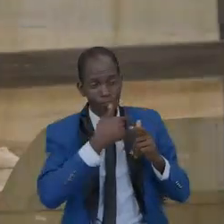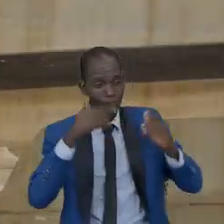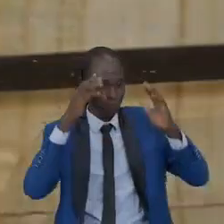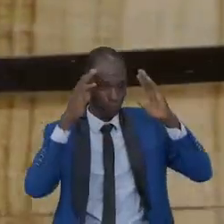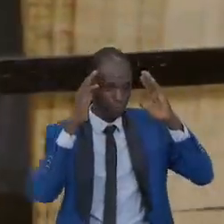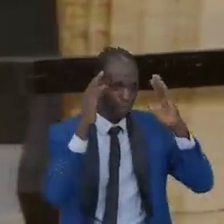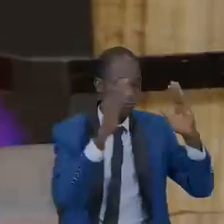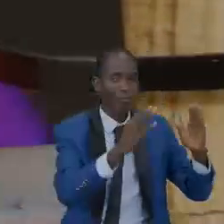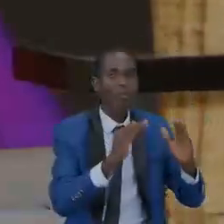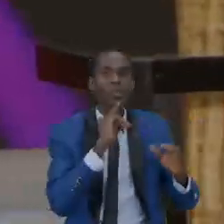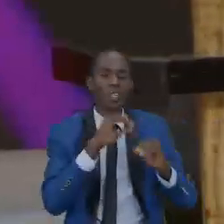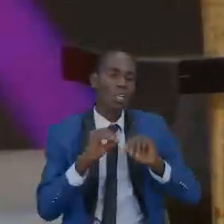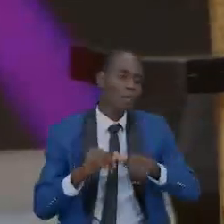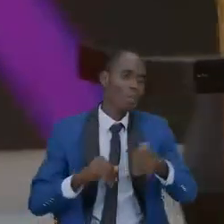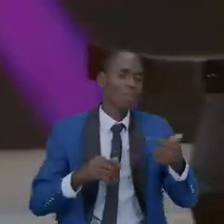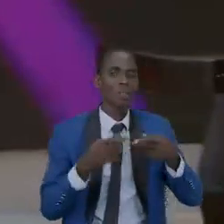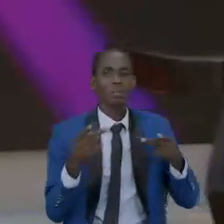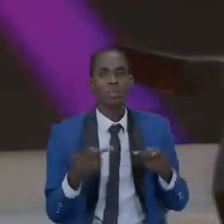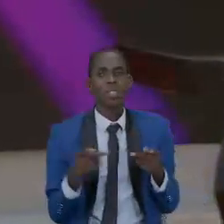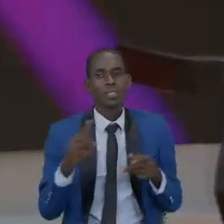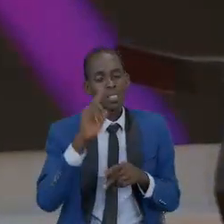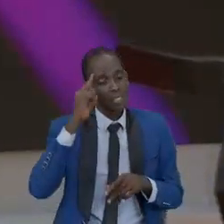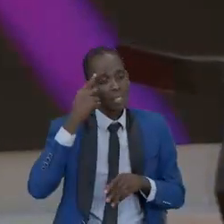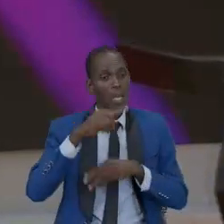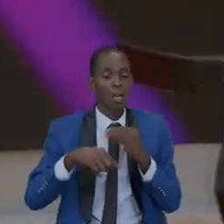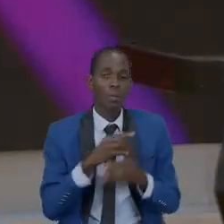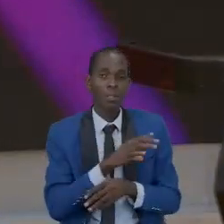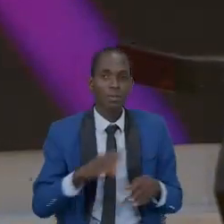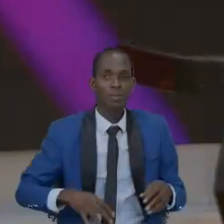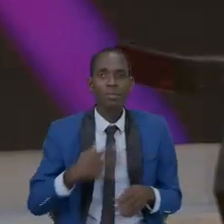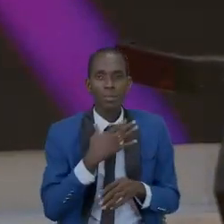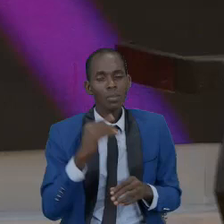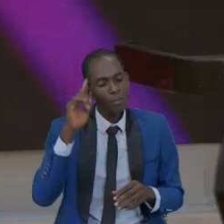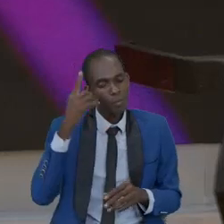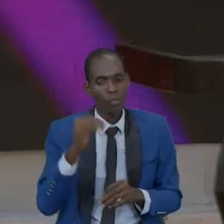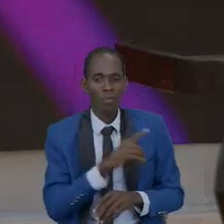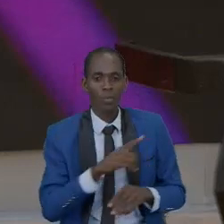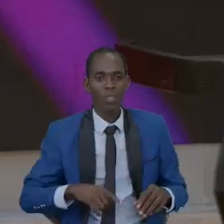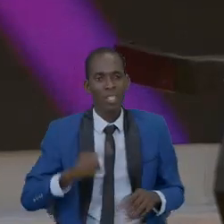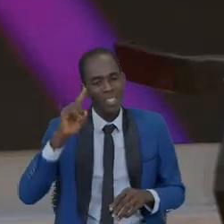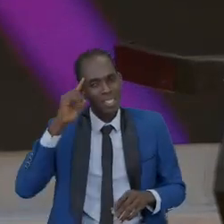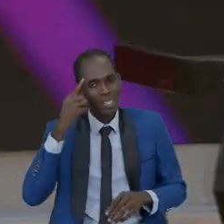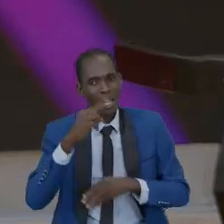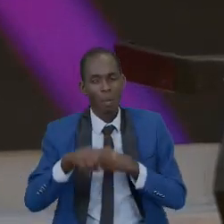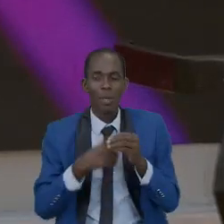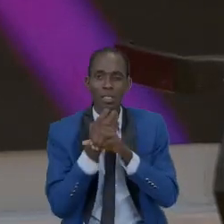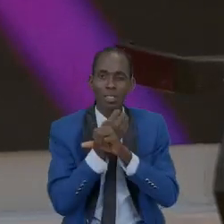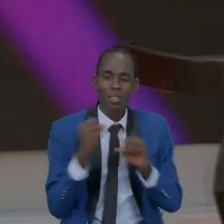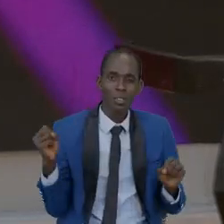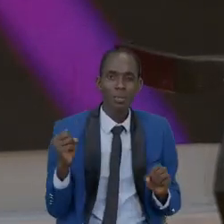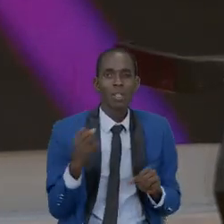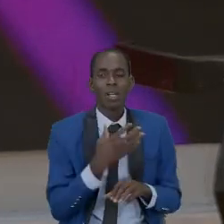their mind is another direction. They think about Christ and they're thinking of the law. They think about salvation and